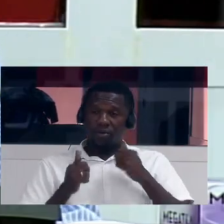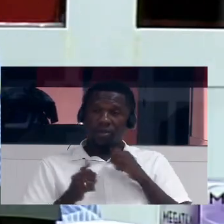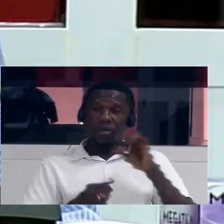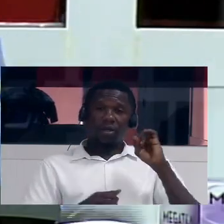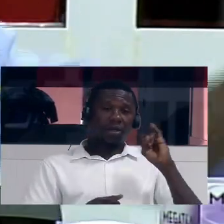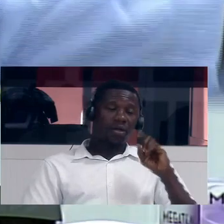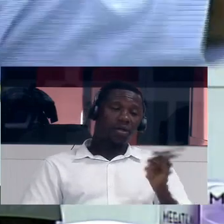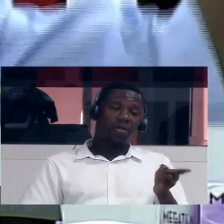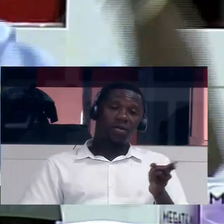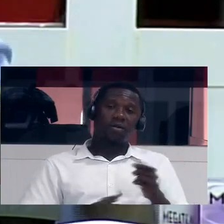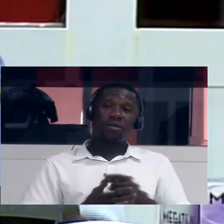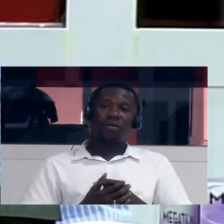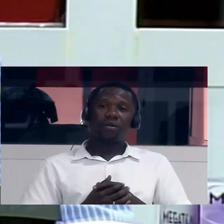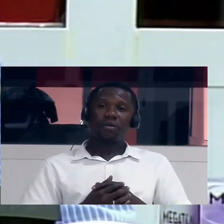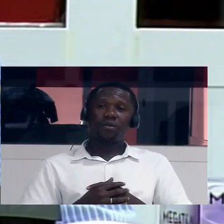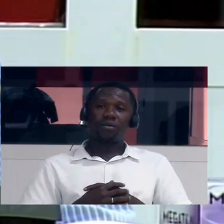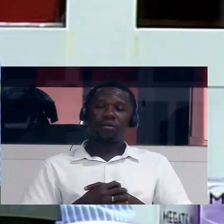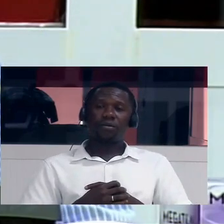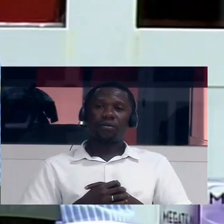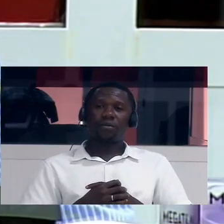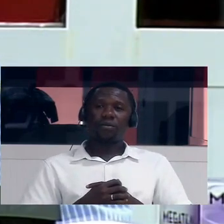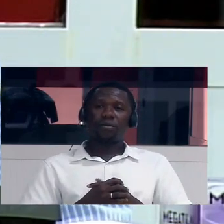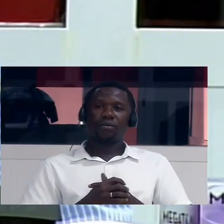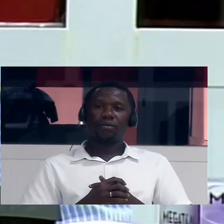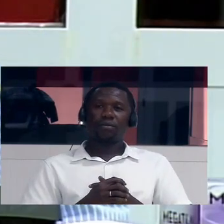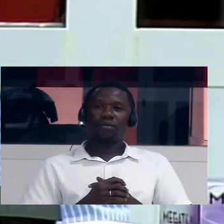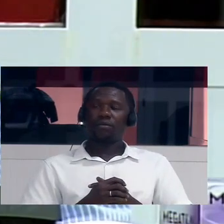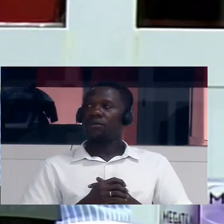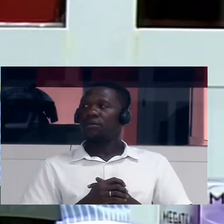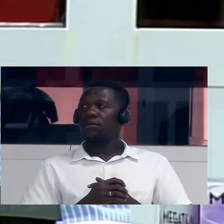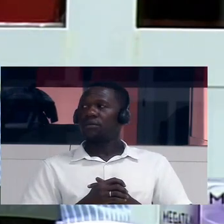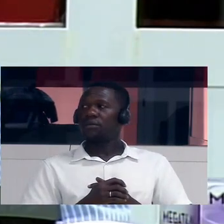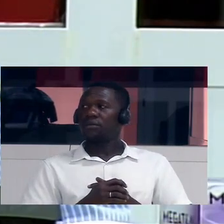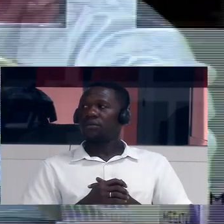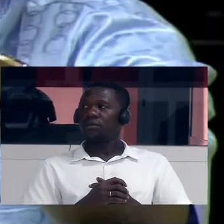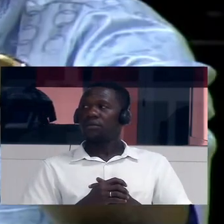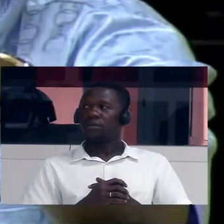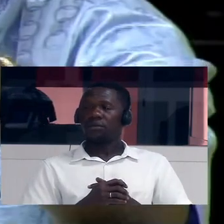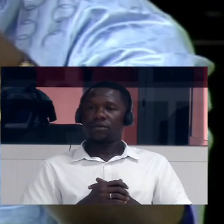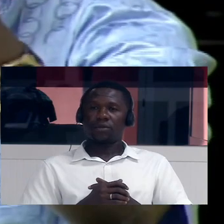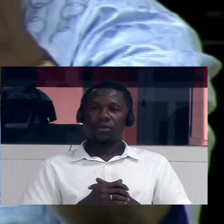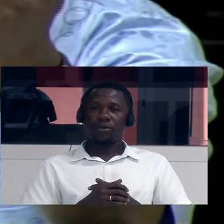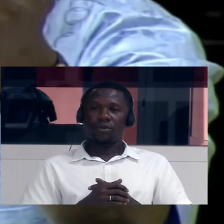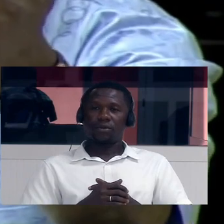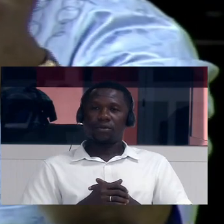like I'm seeing IG controlling traffic. I agree. You think I will go and control traffic? I agree. You don't have to. Except if you are action